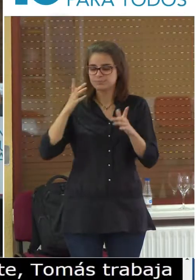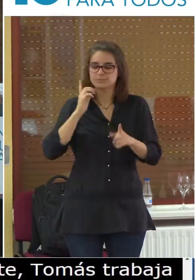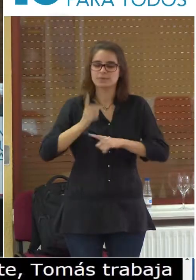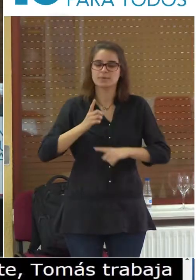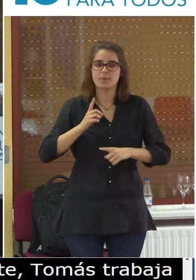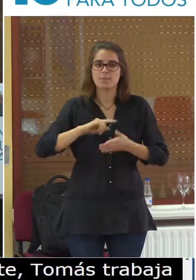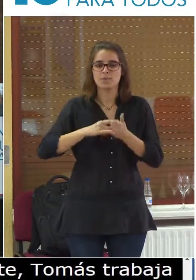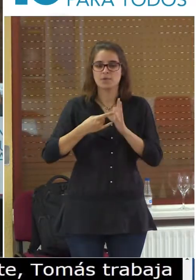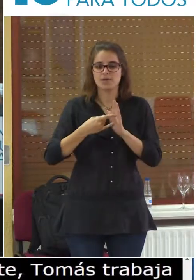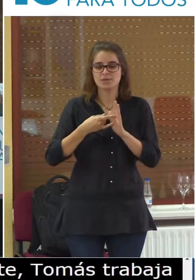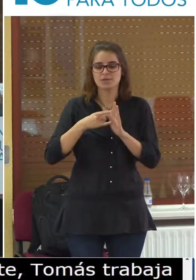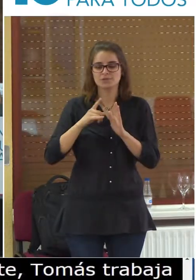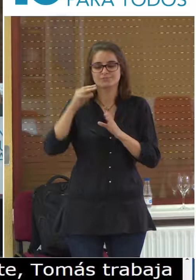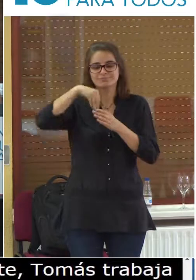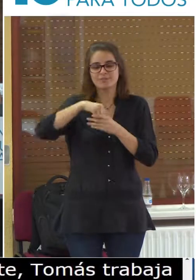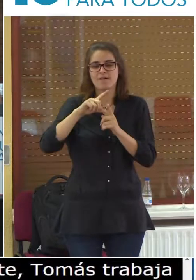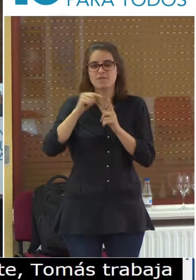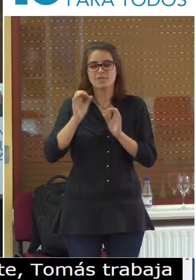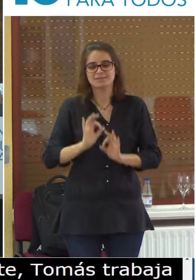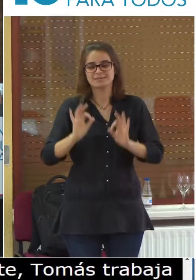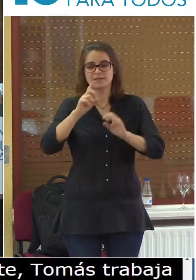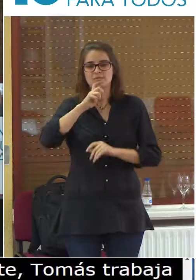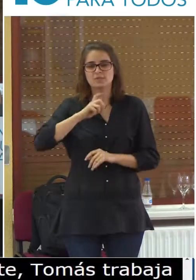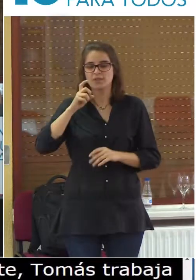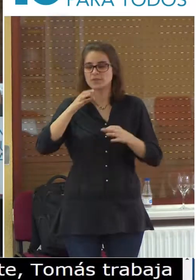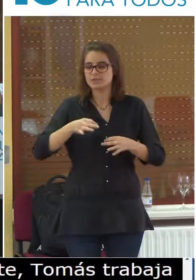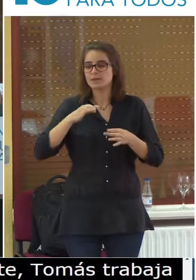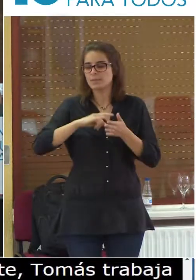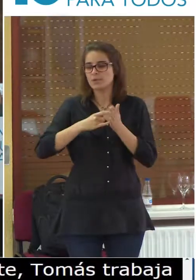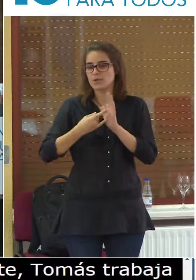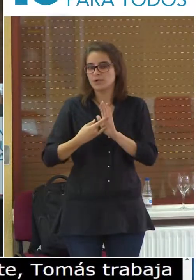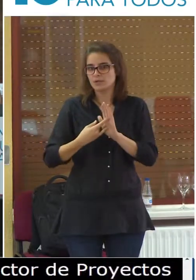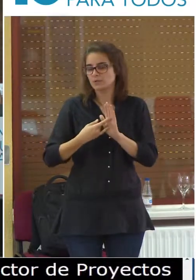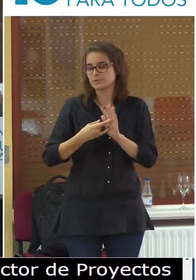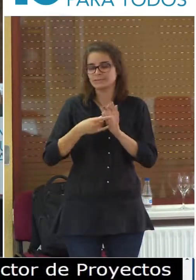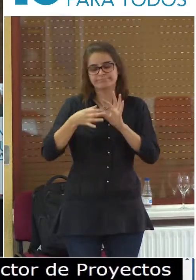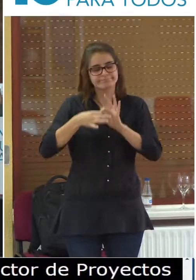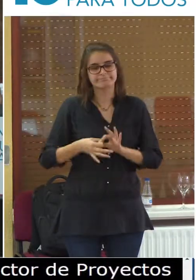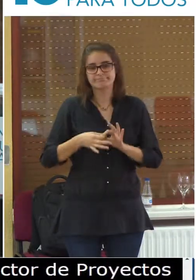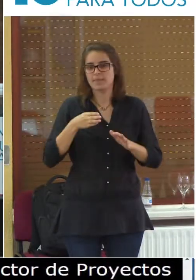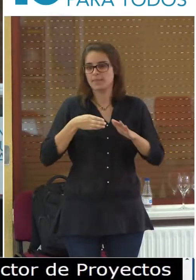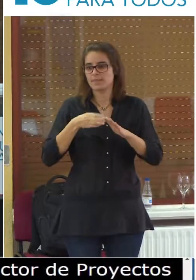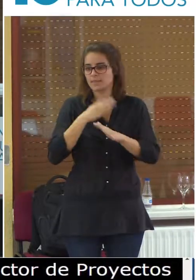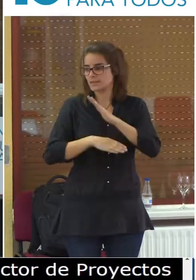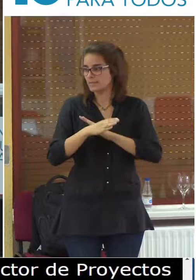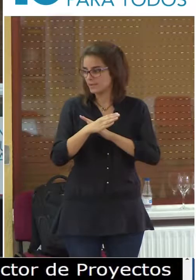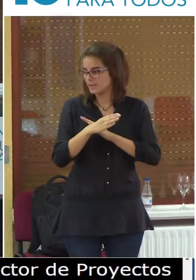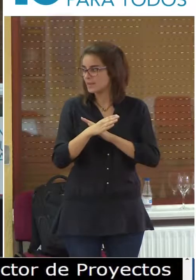in Vodafone, in the Vodafone Foundation, developing international and national projects in the field of